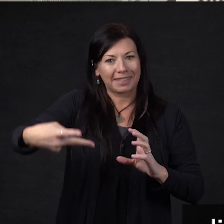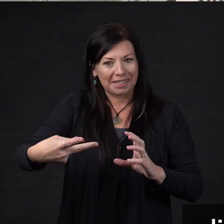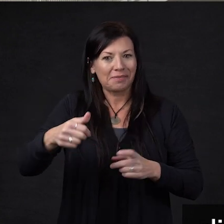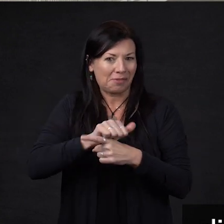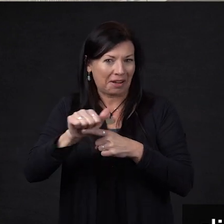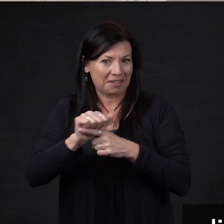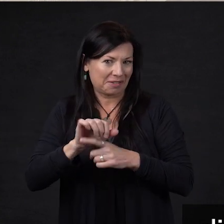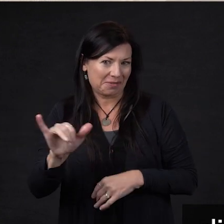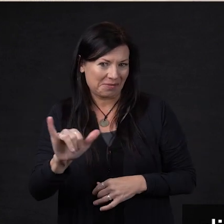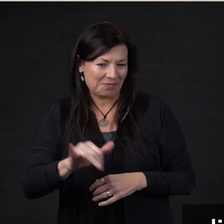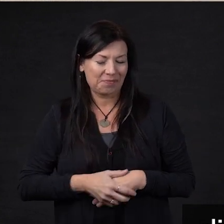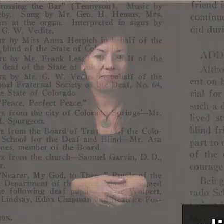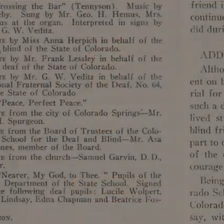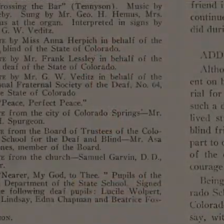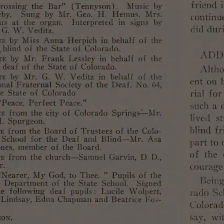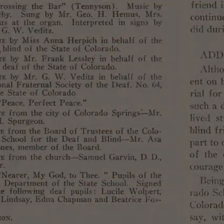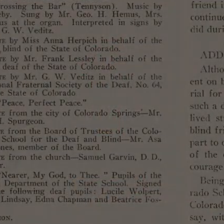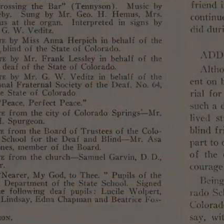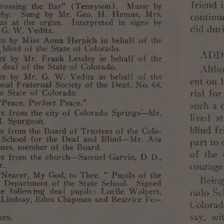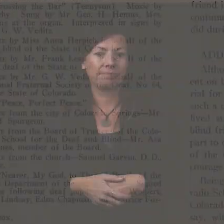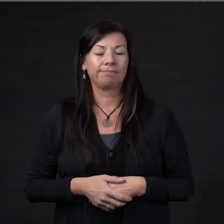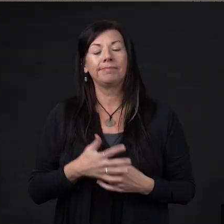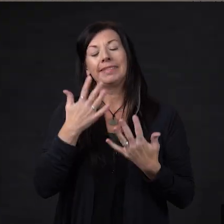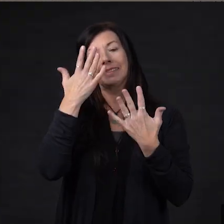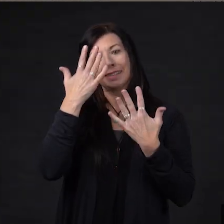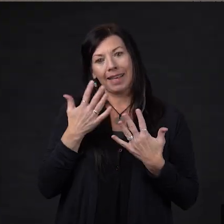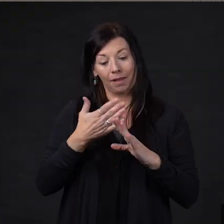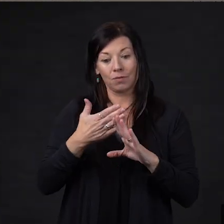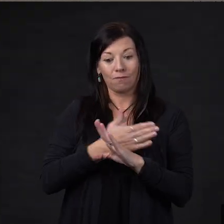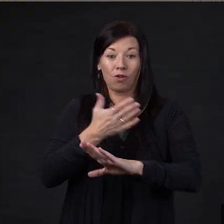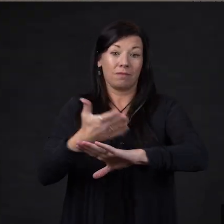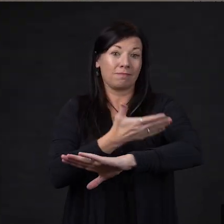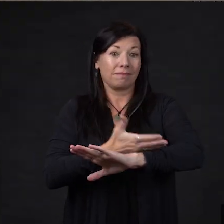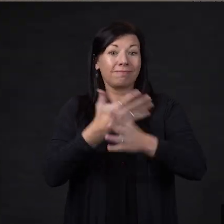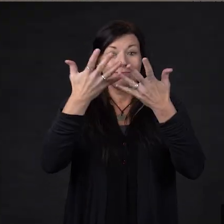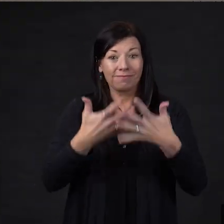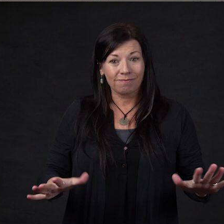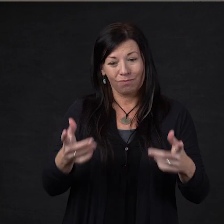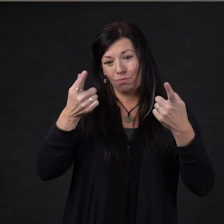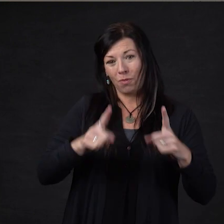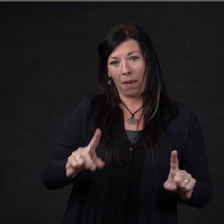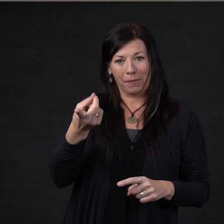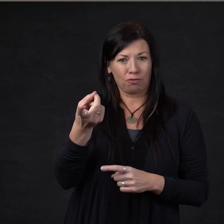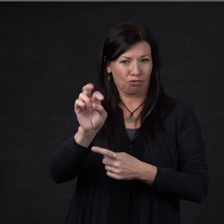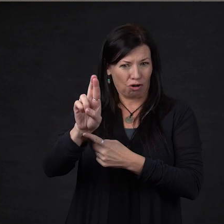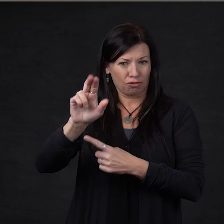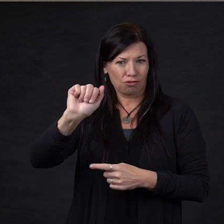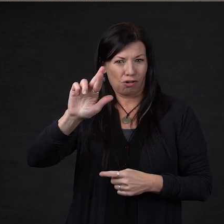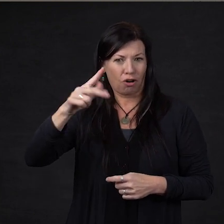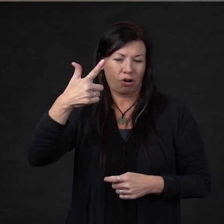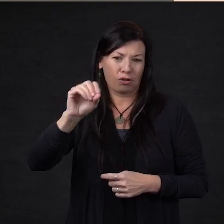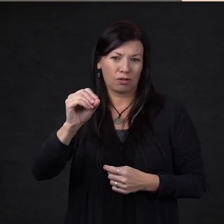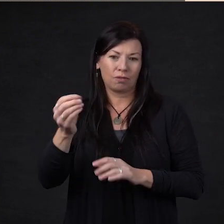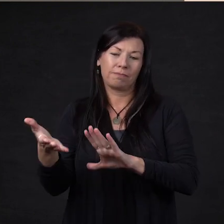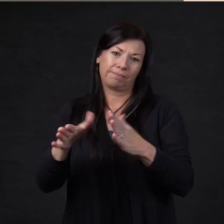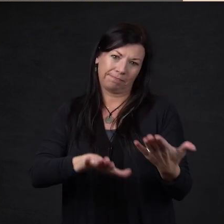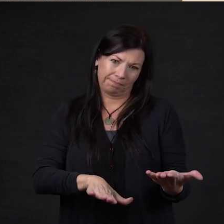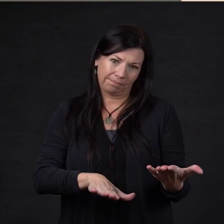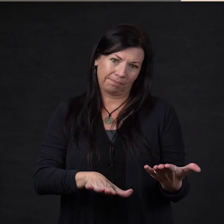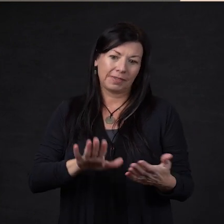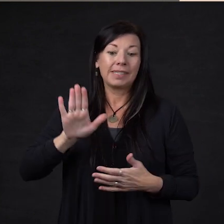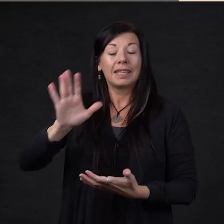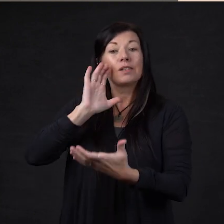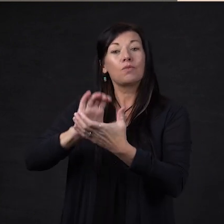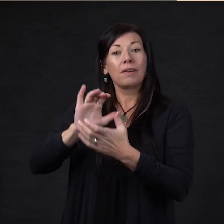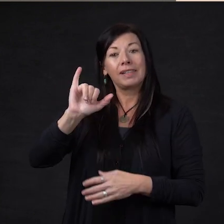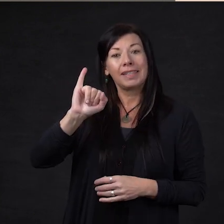gymnastics. Colorado Index article with photo of Superintendent Argo. Sadly, before it was completed, Dr. Argo passed away. Photo, Isabella Argo.